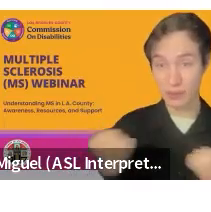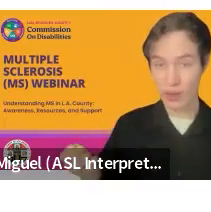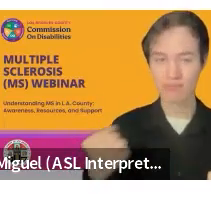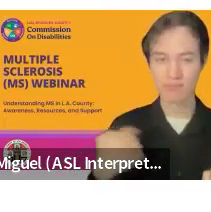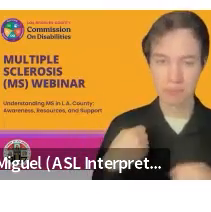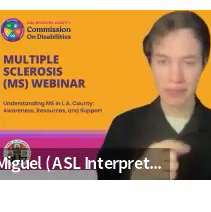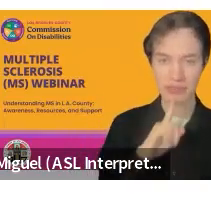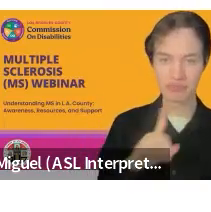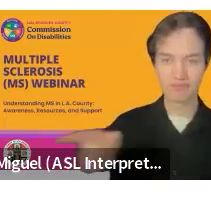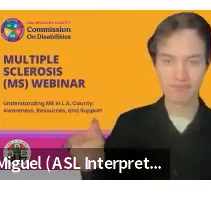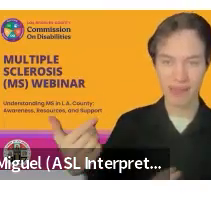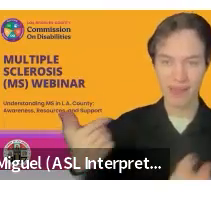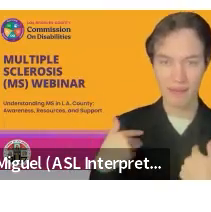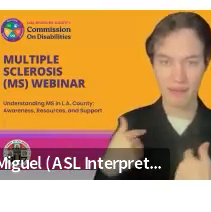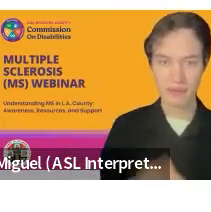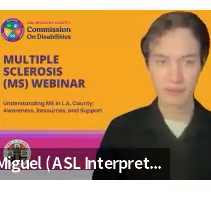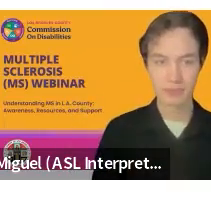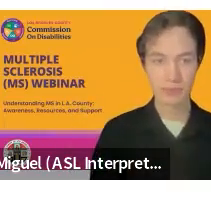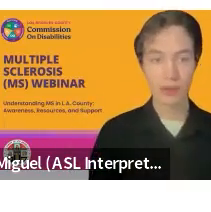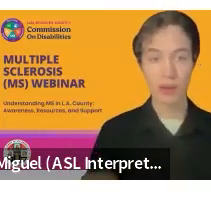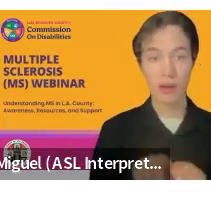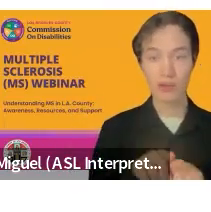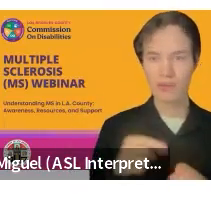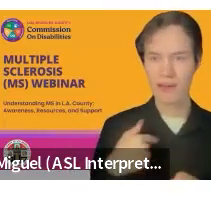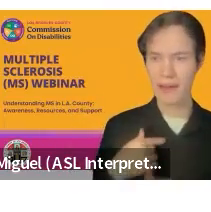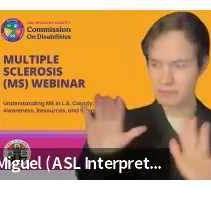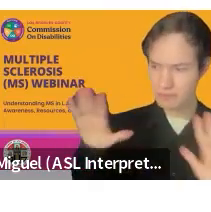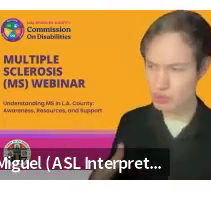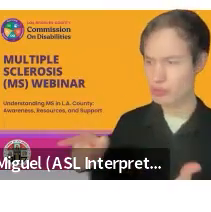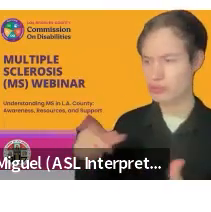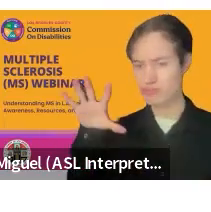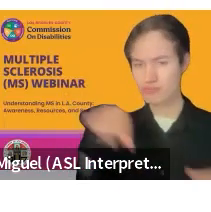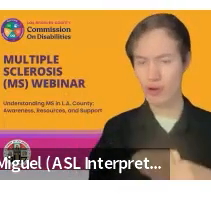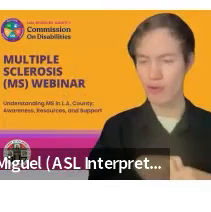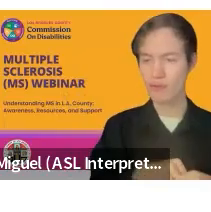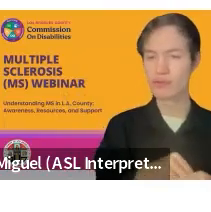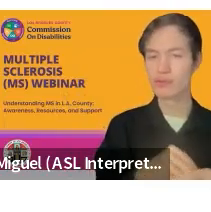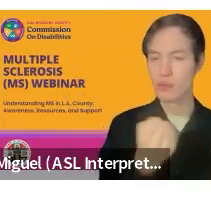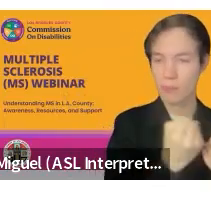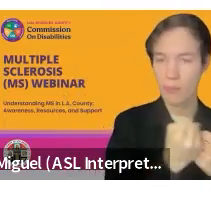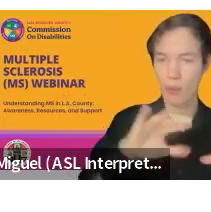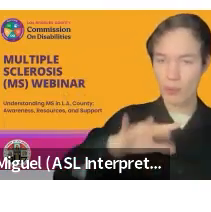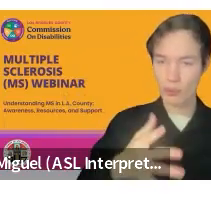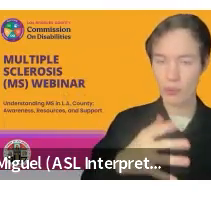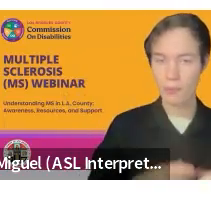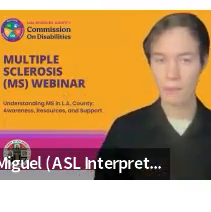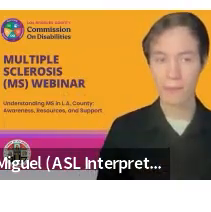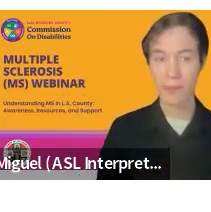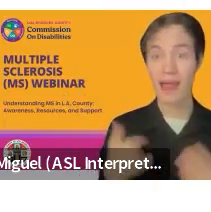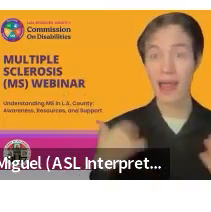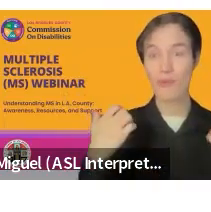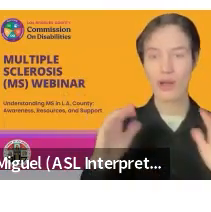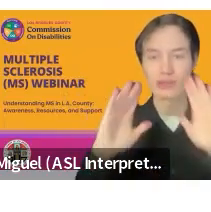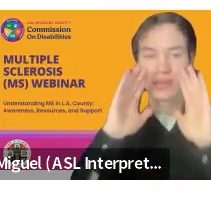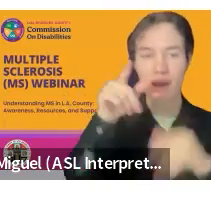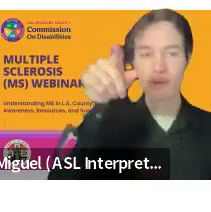highly support my patients being involved in the support groups, especially the group we have here at Rancho. And I would like to give a shout out to